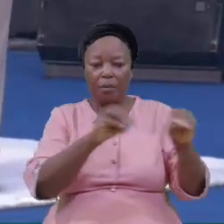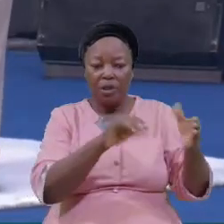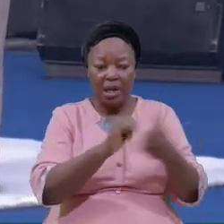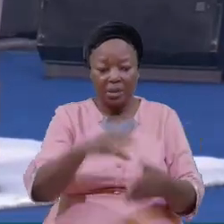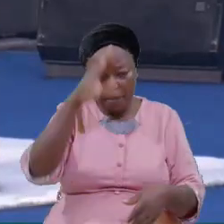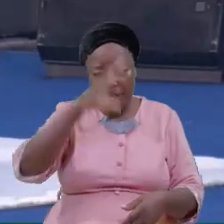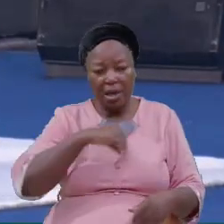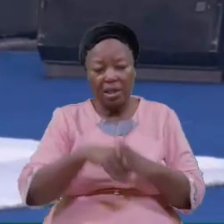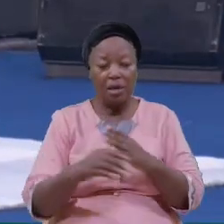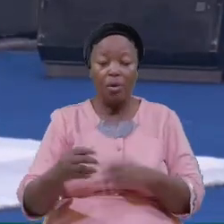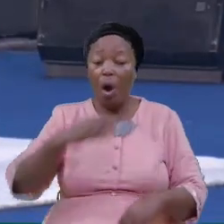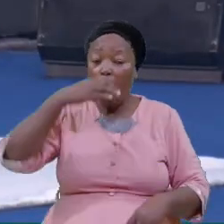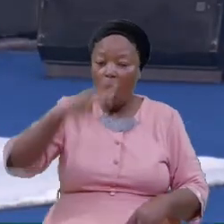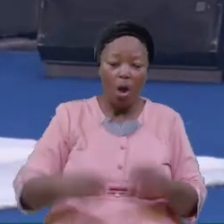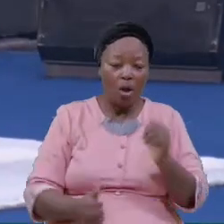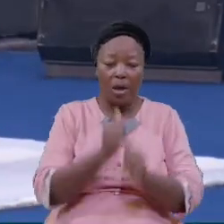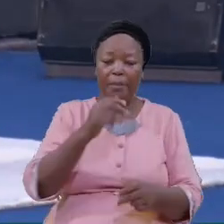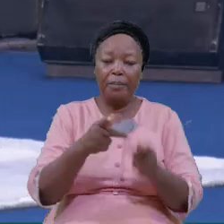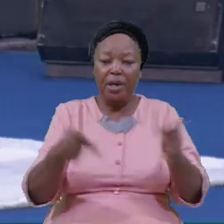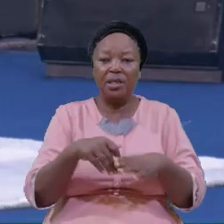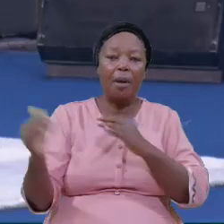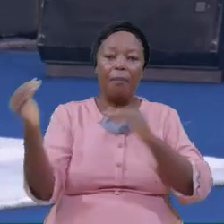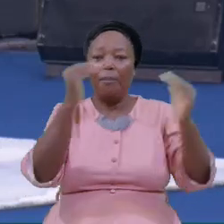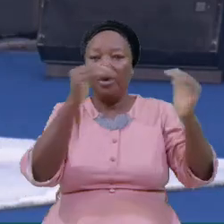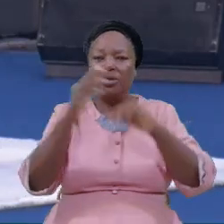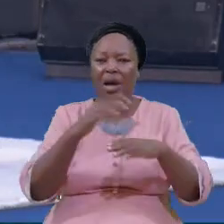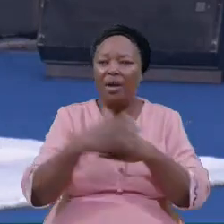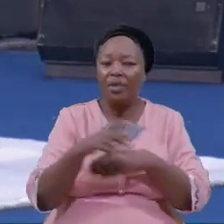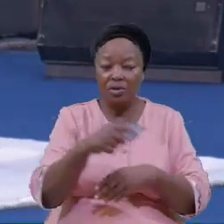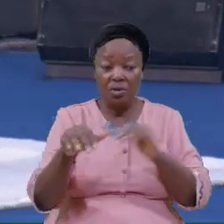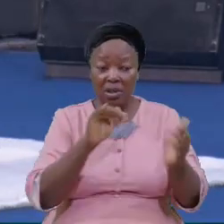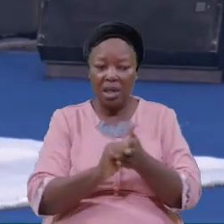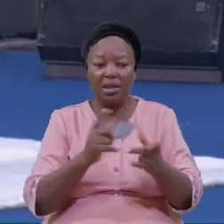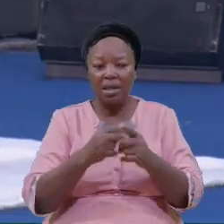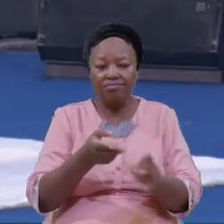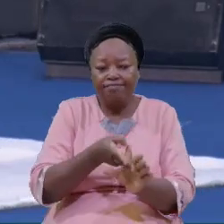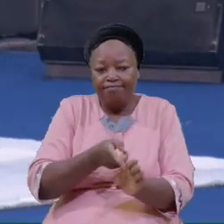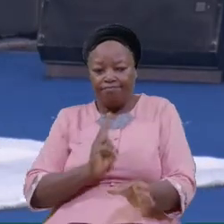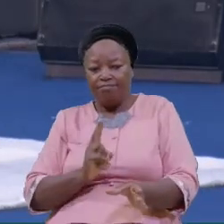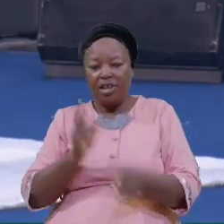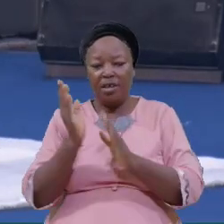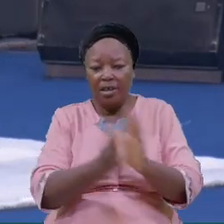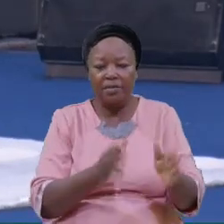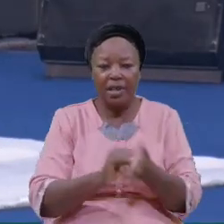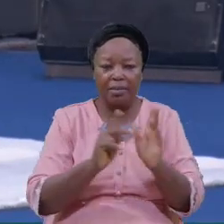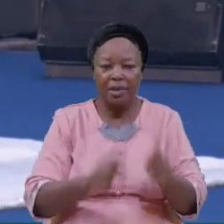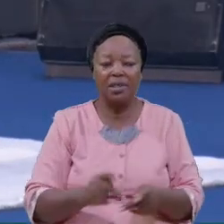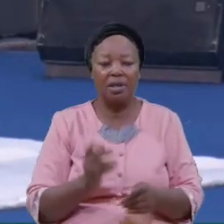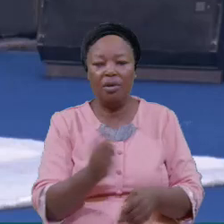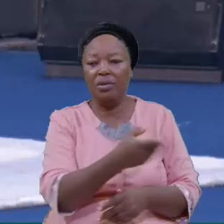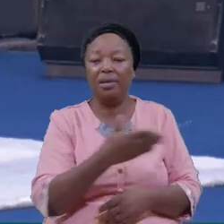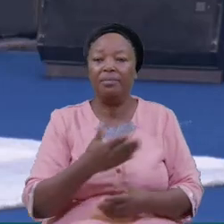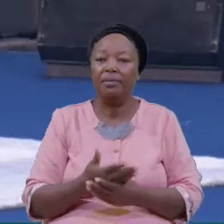battle. After you've done that, retreat, leave him alone. I